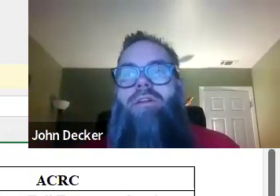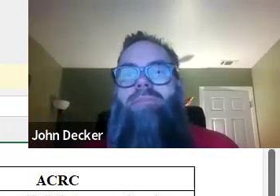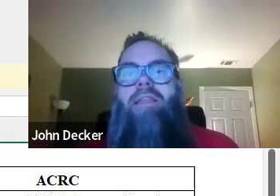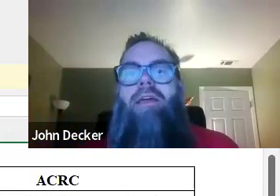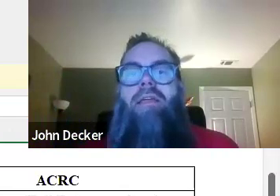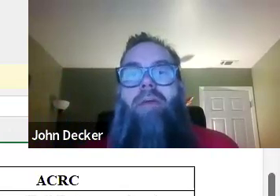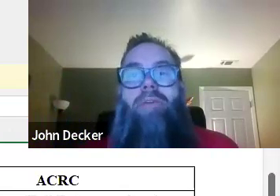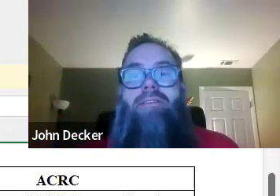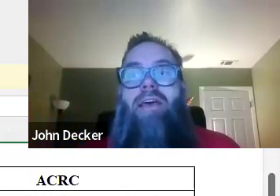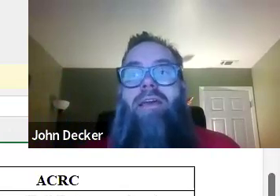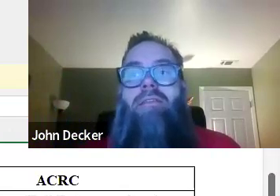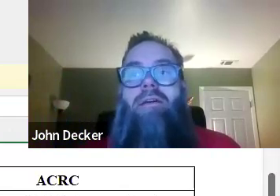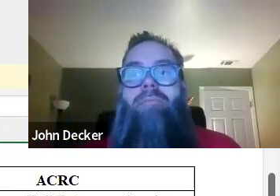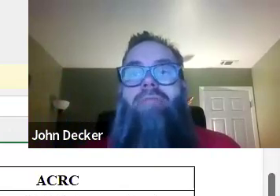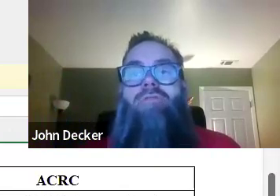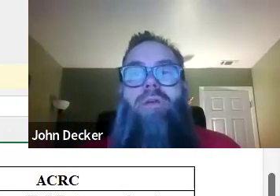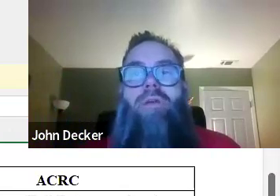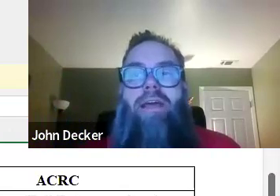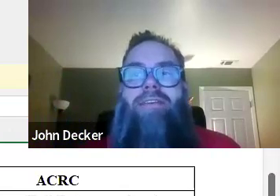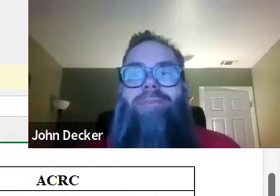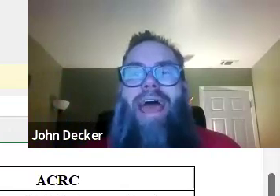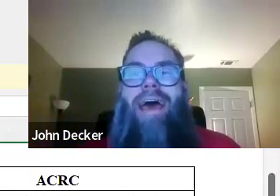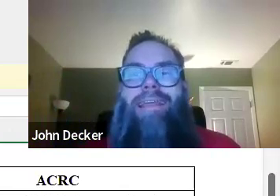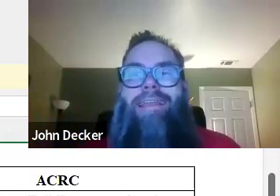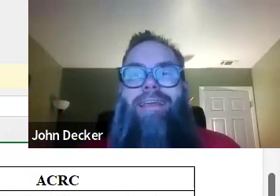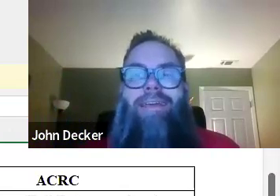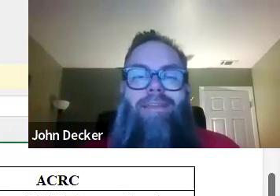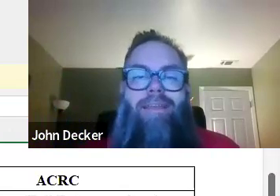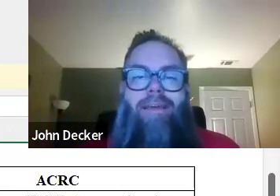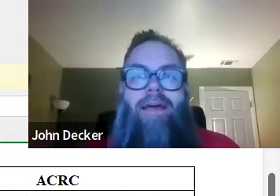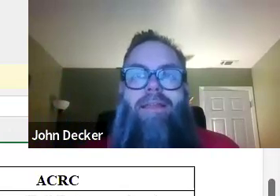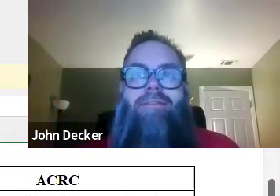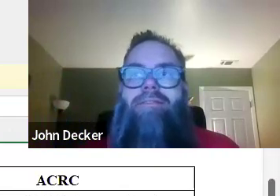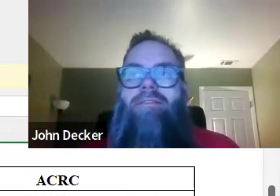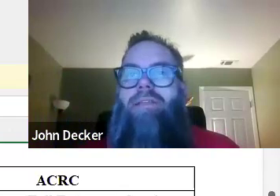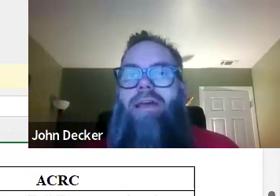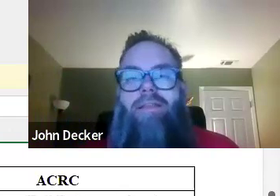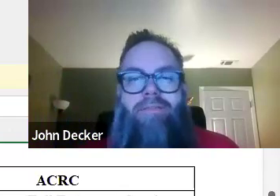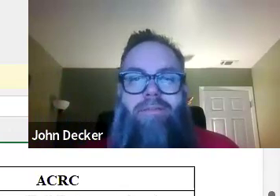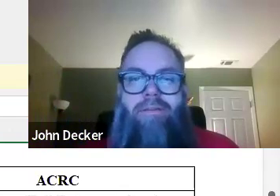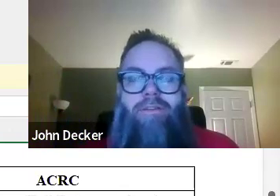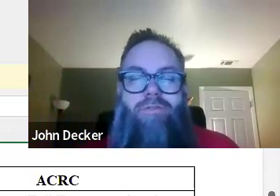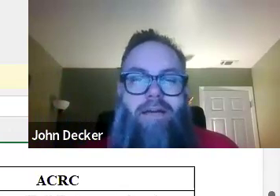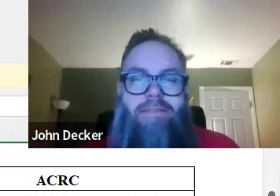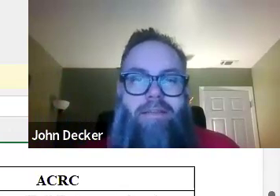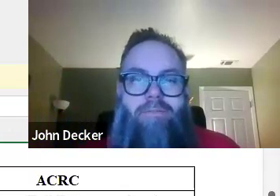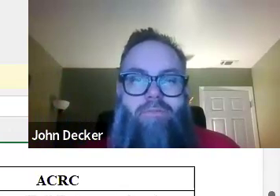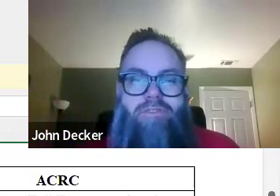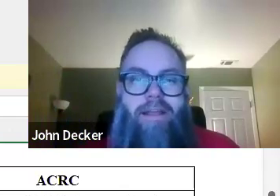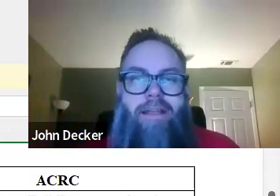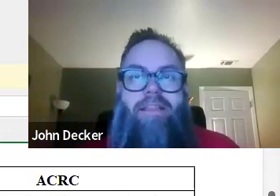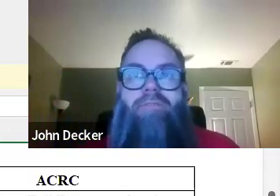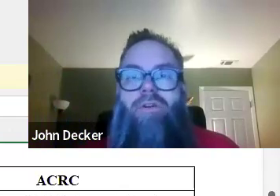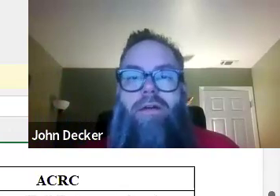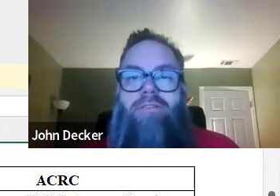the ones. But that being said, the behavioral respite has been added in, and that is something that is new to us, and